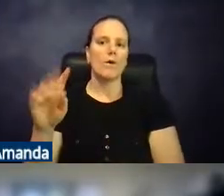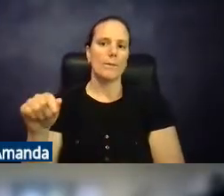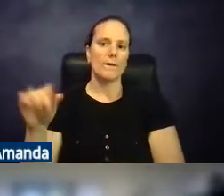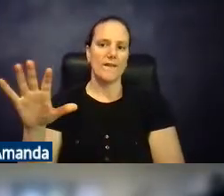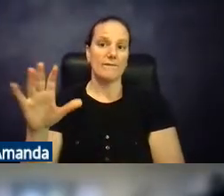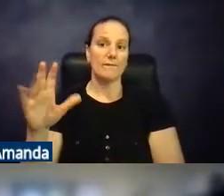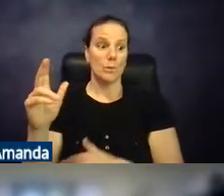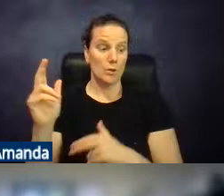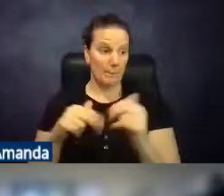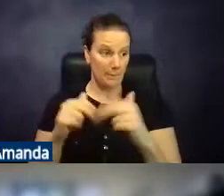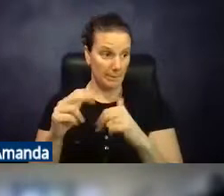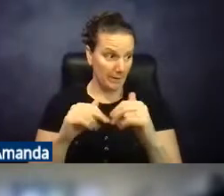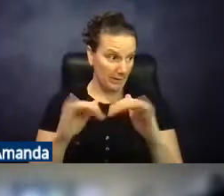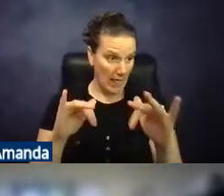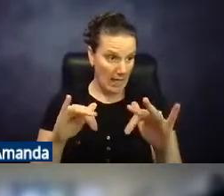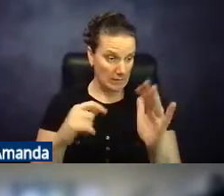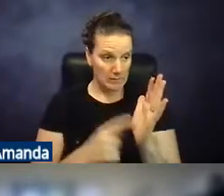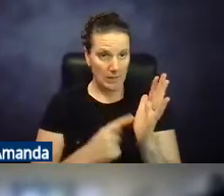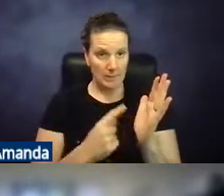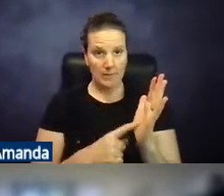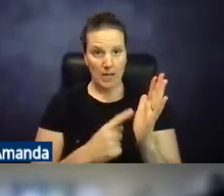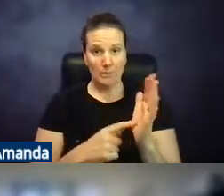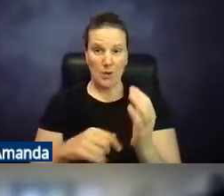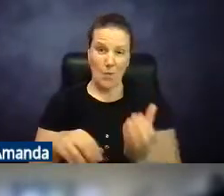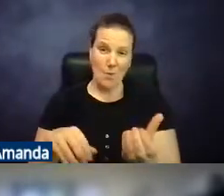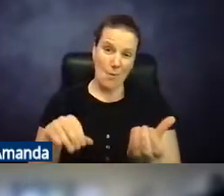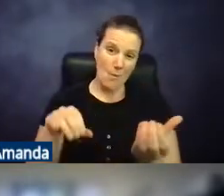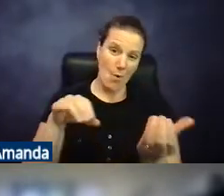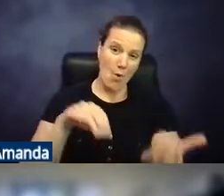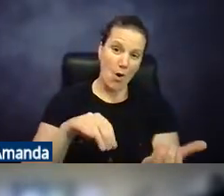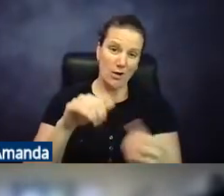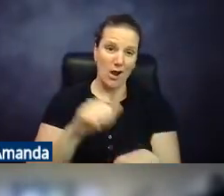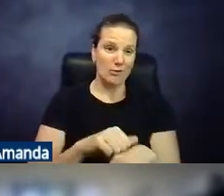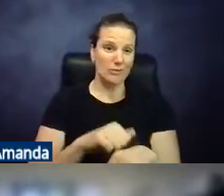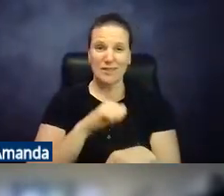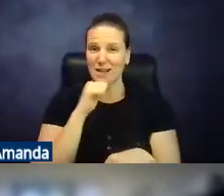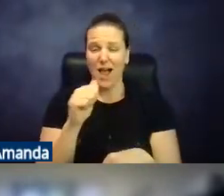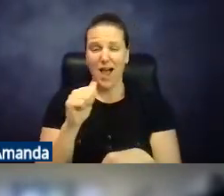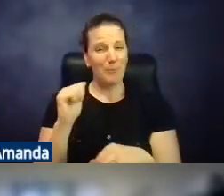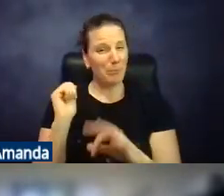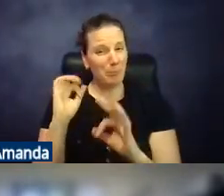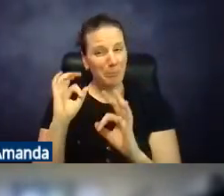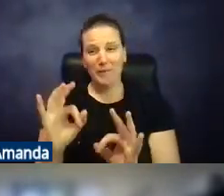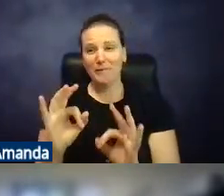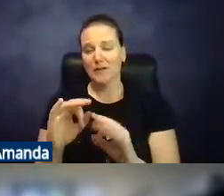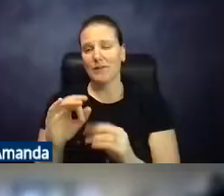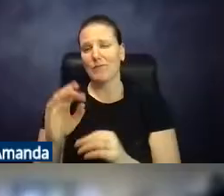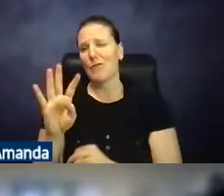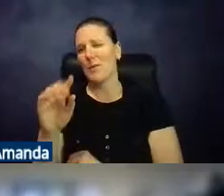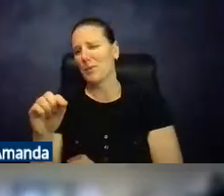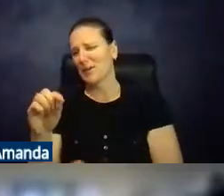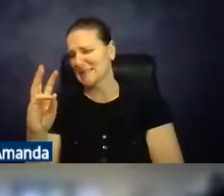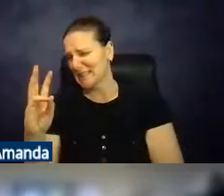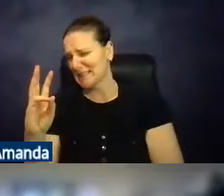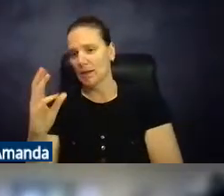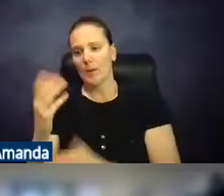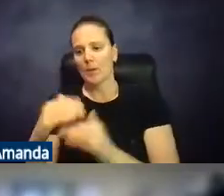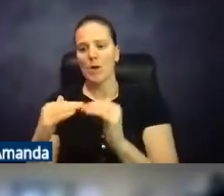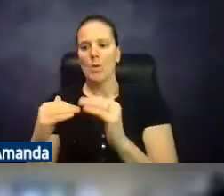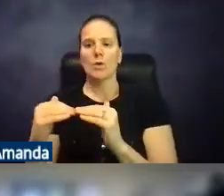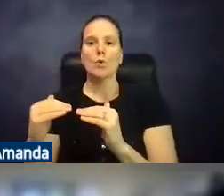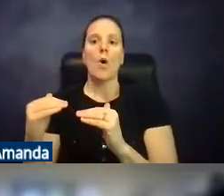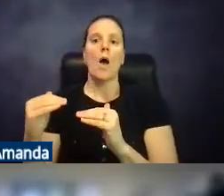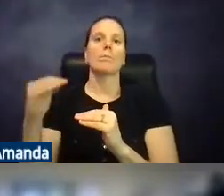it, sometimes pouring concrete isn't necessarily piano work. It might be 4.6, but we don't want to be at 5 and go